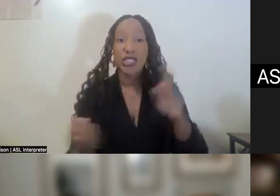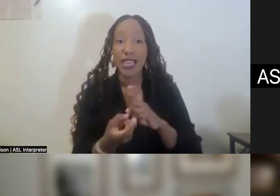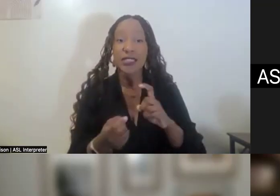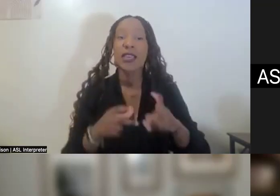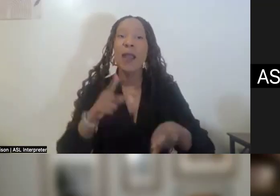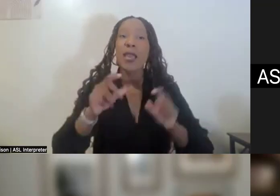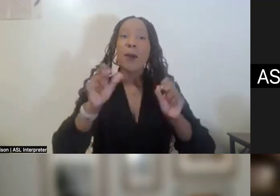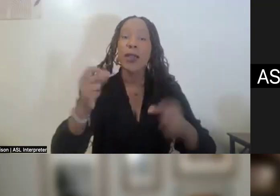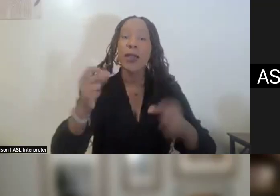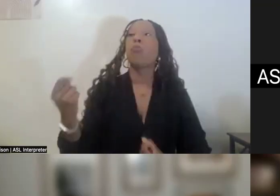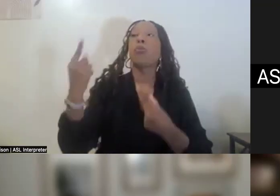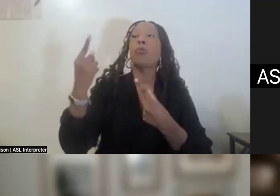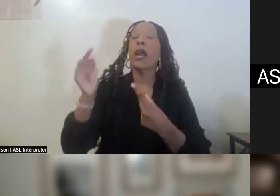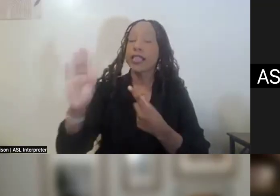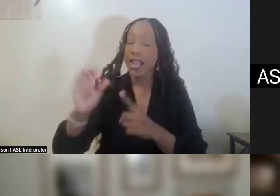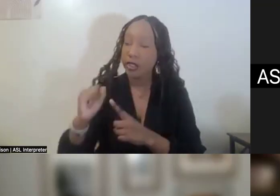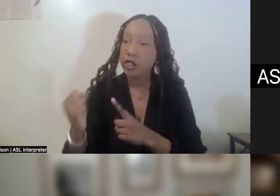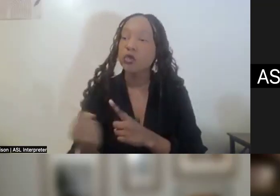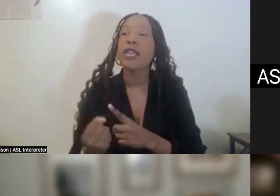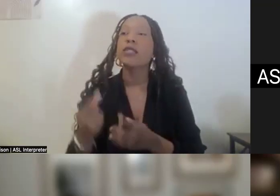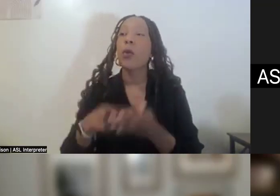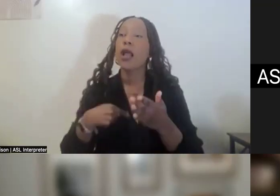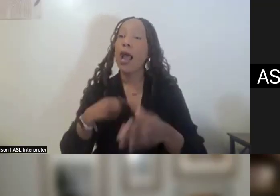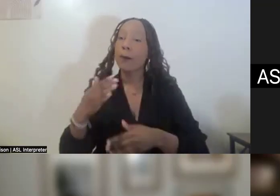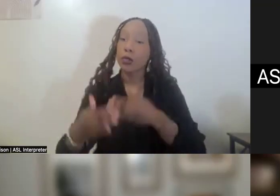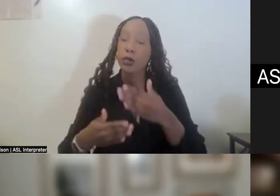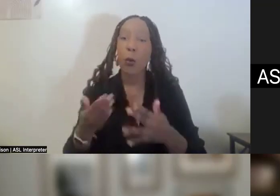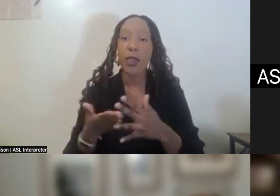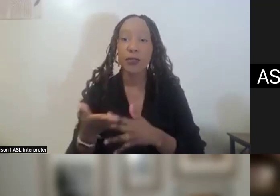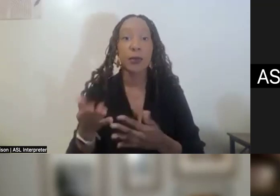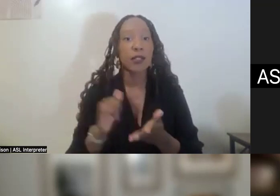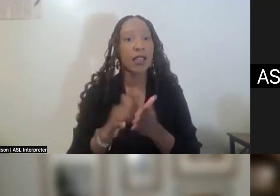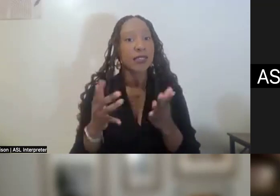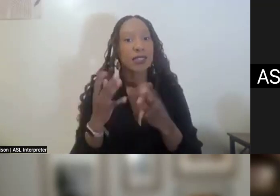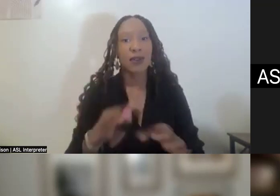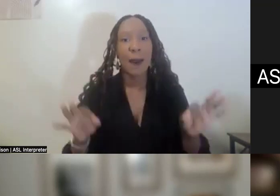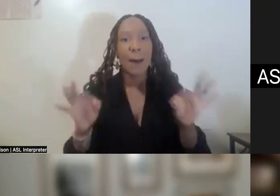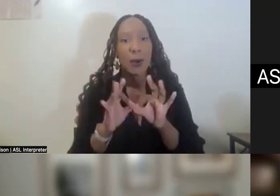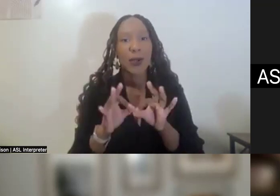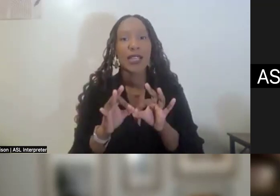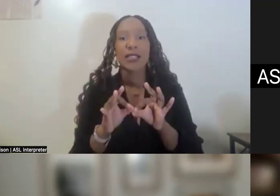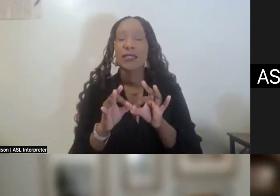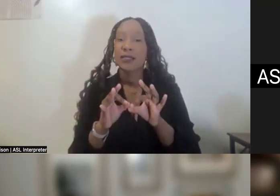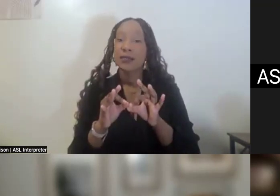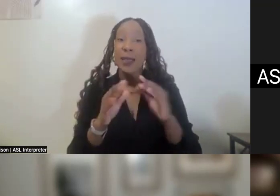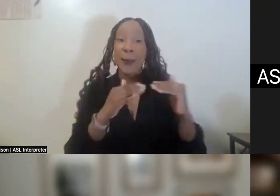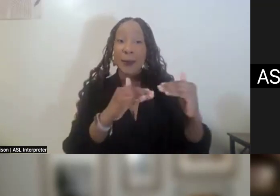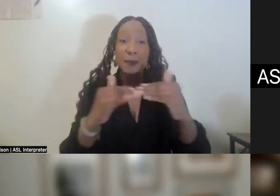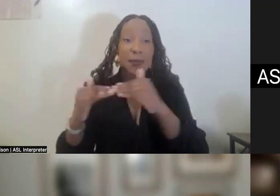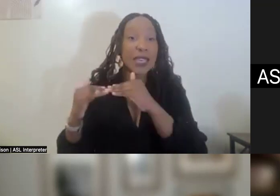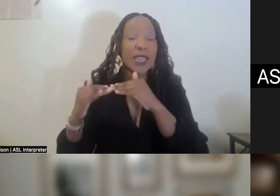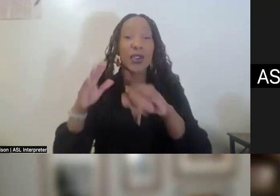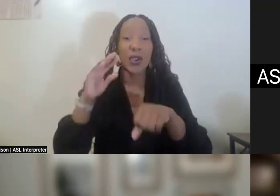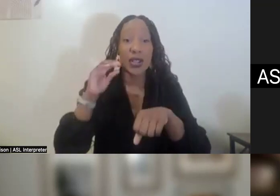understand what they're going through, that is so important. And so I just want to lift that up, that peer counseling and